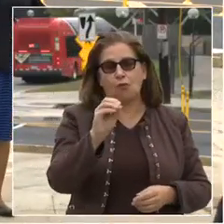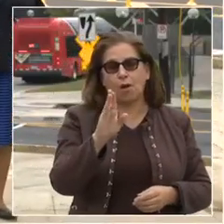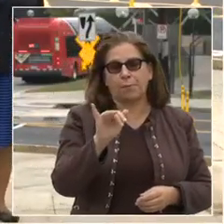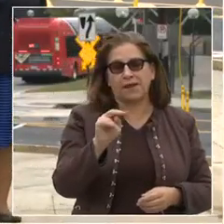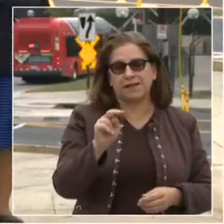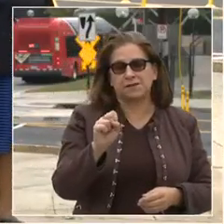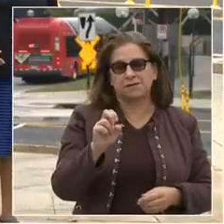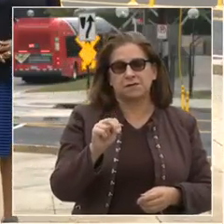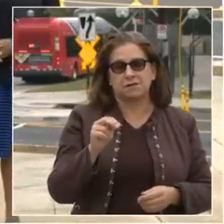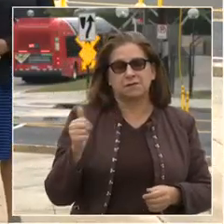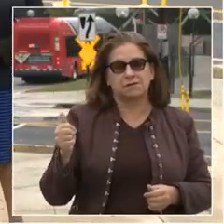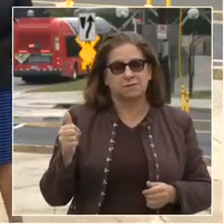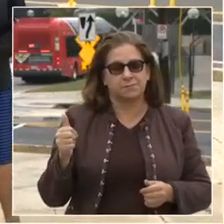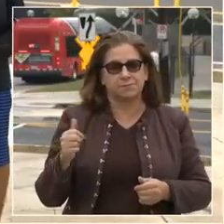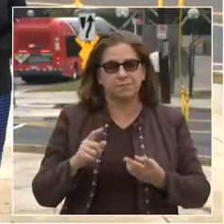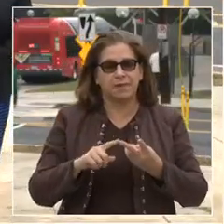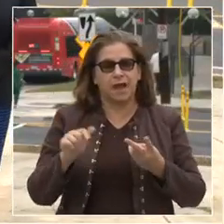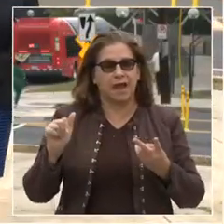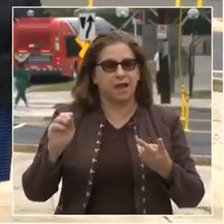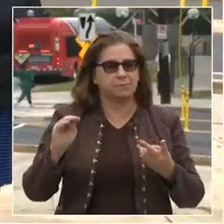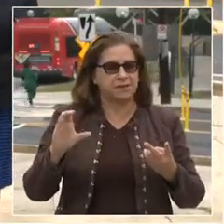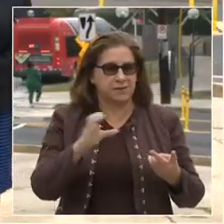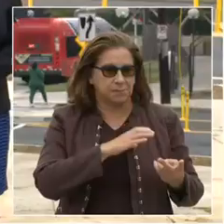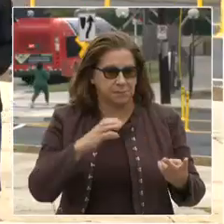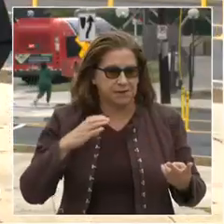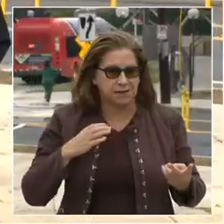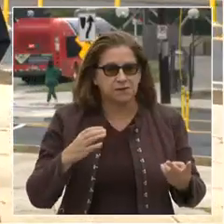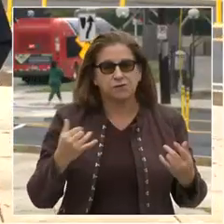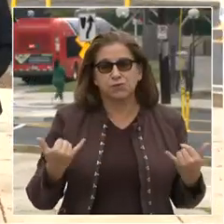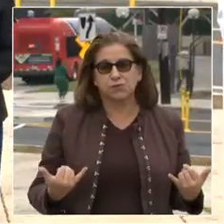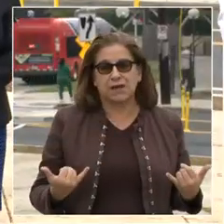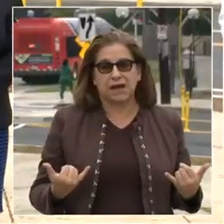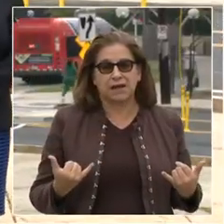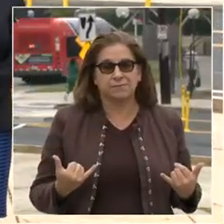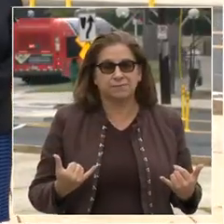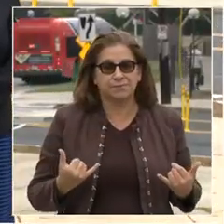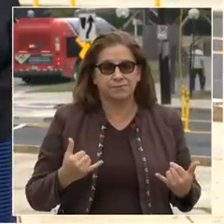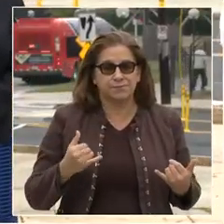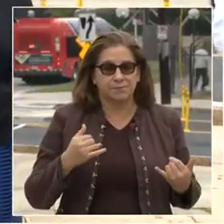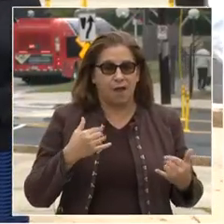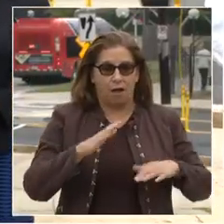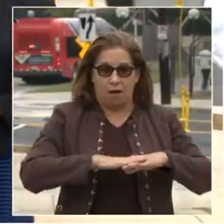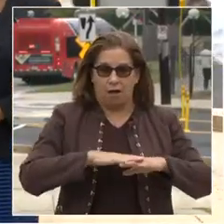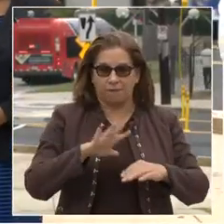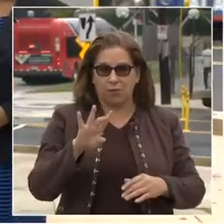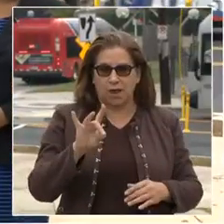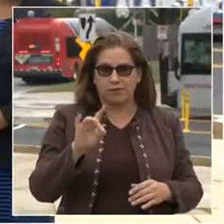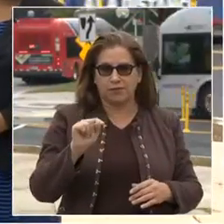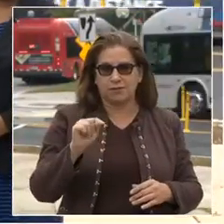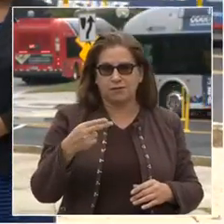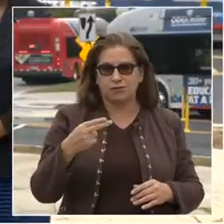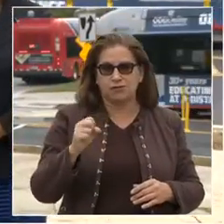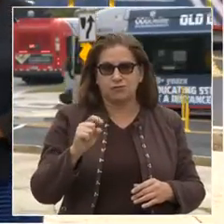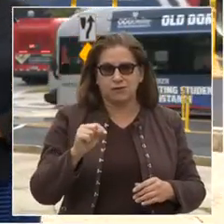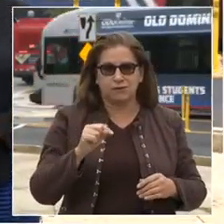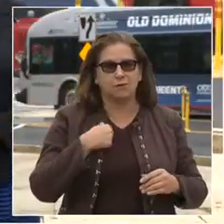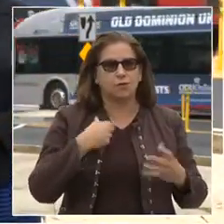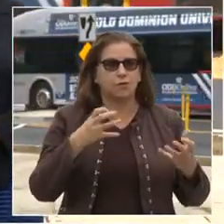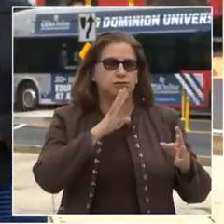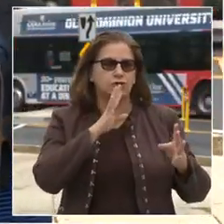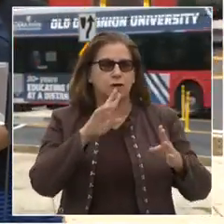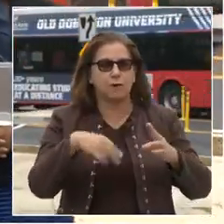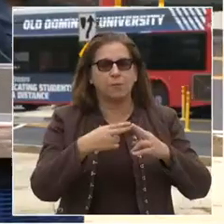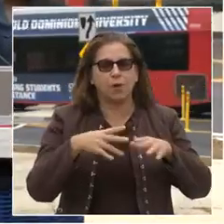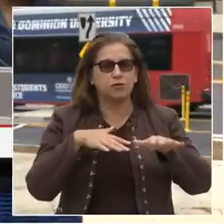well. Today we're at 48th Street, Minnesota Avenue to talk about traffic safety and immediate steps we're